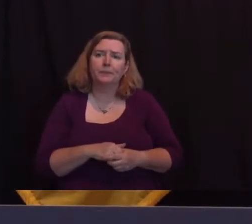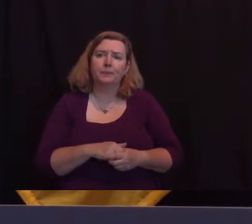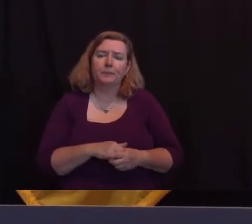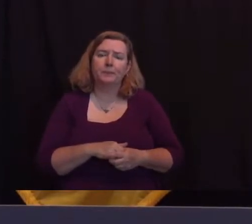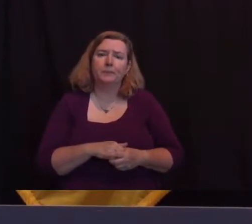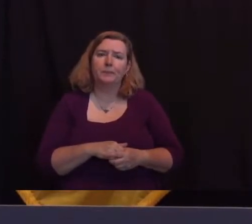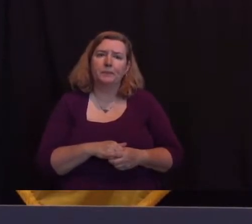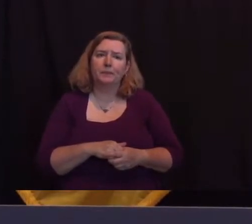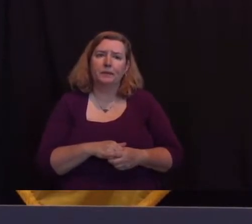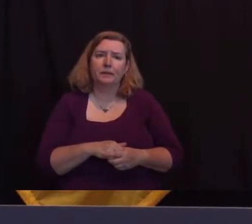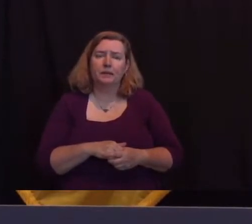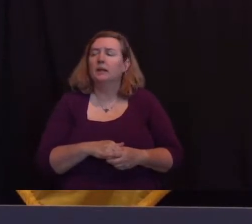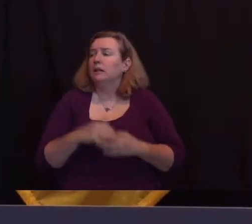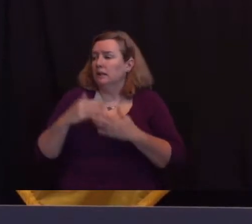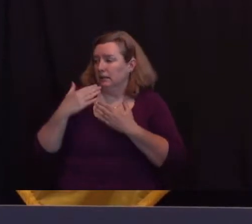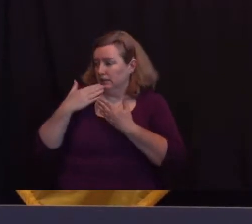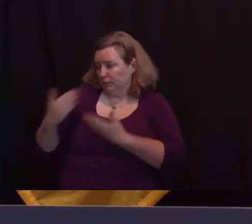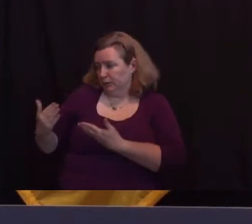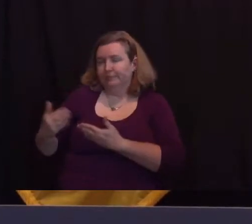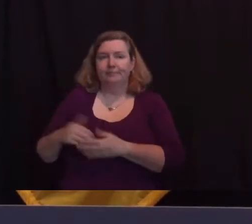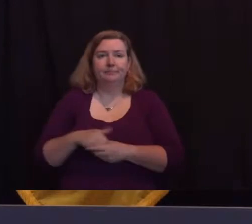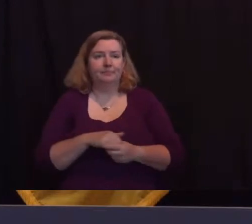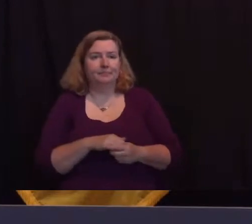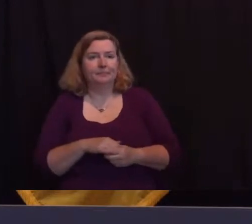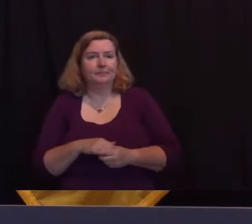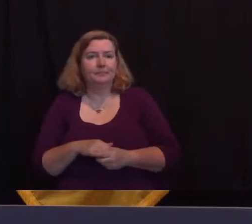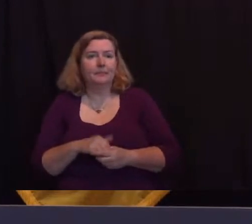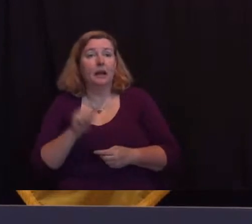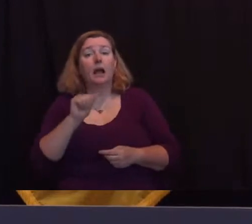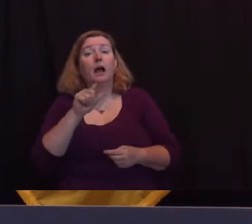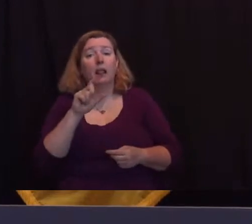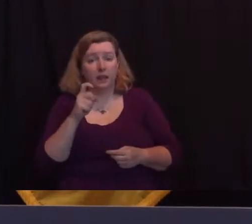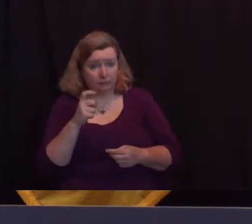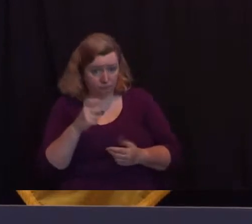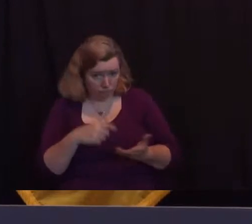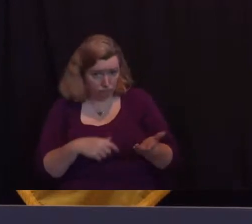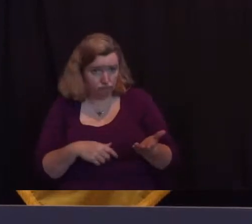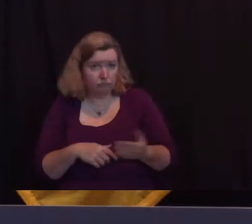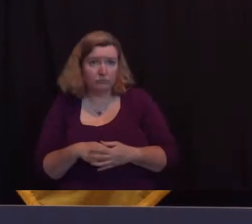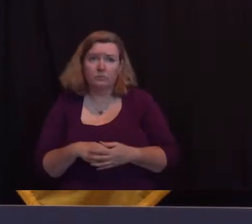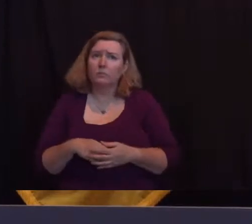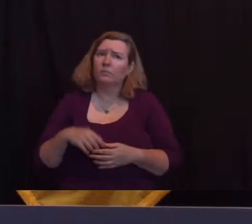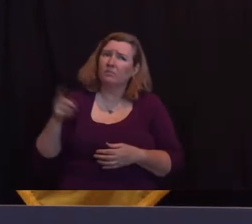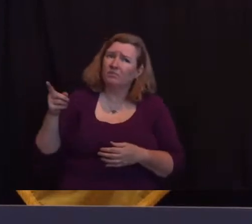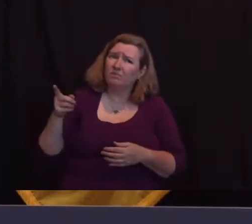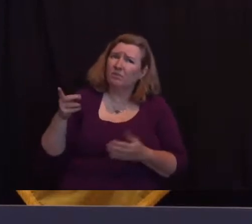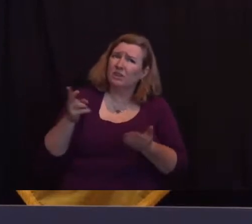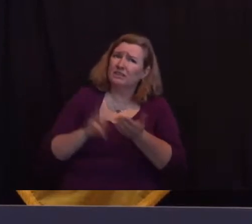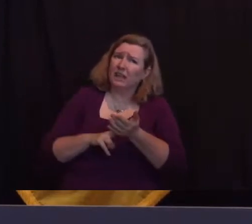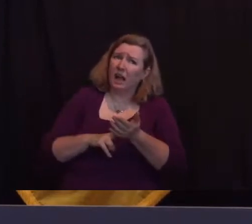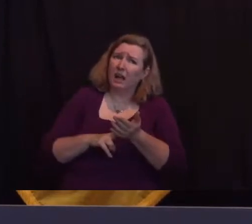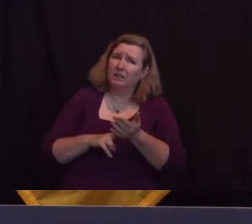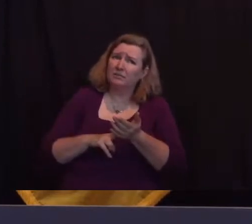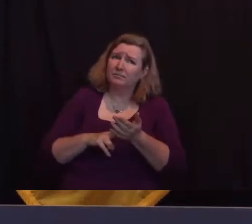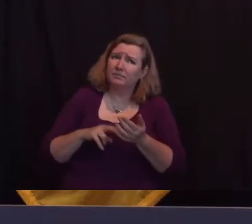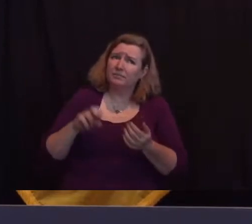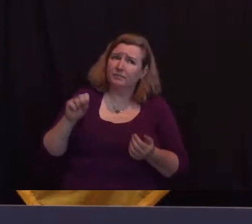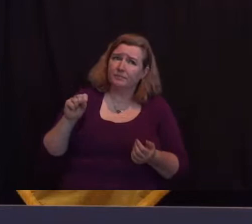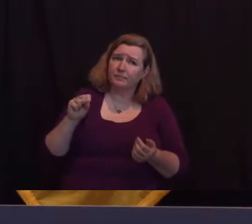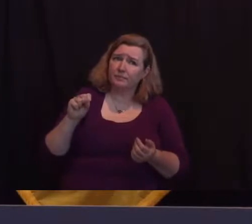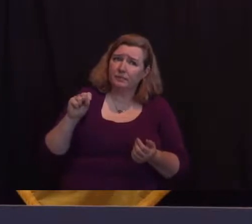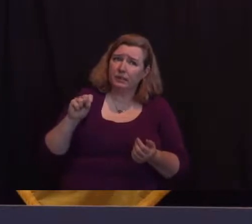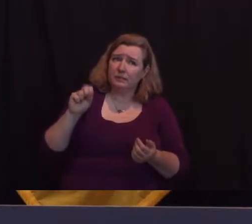Thank you. Alex, good afternoon. Good afternoon, Governor. Since you have signed S-3434, the bill that you referenced